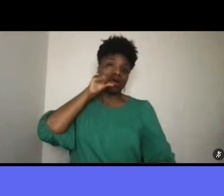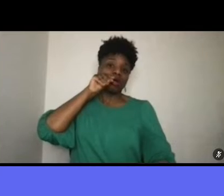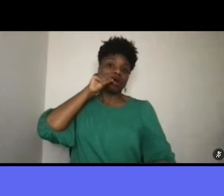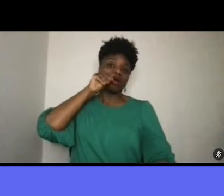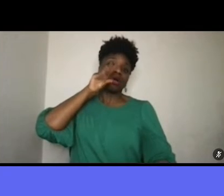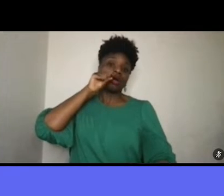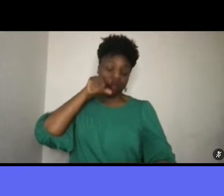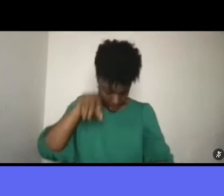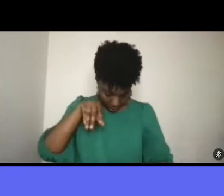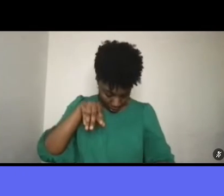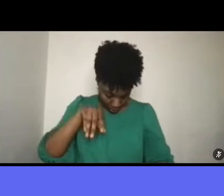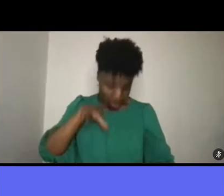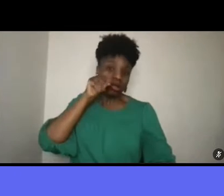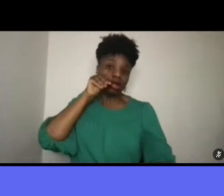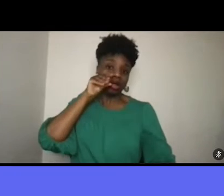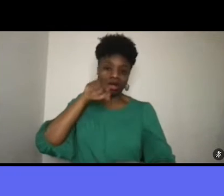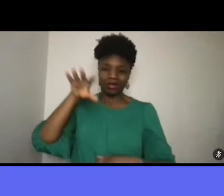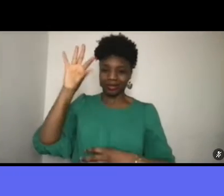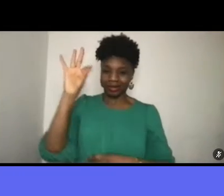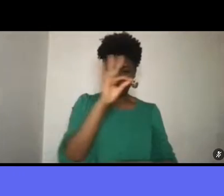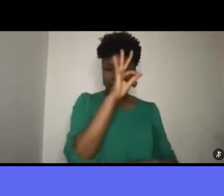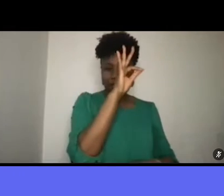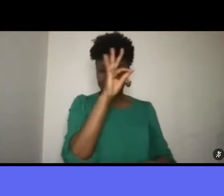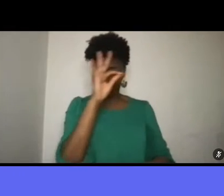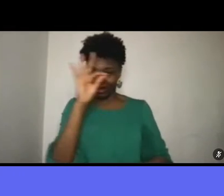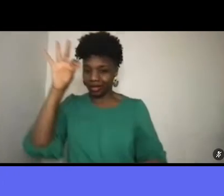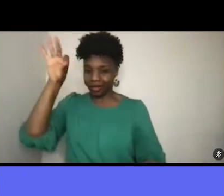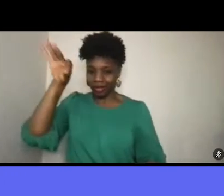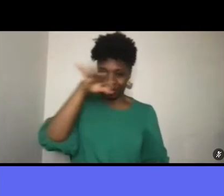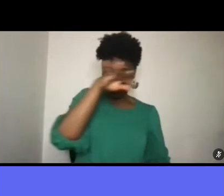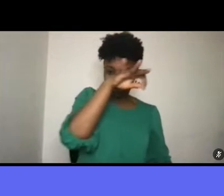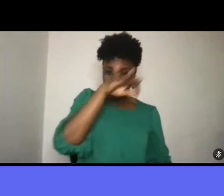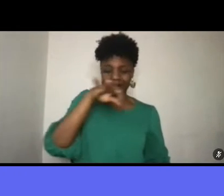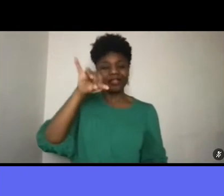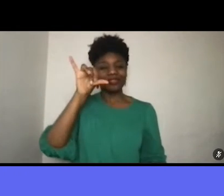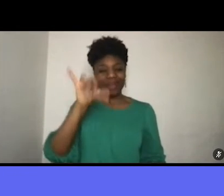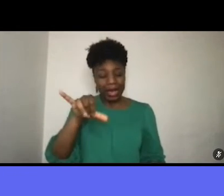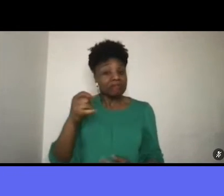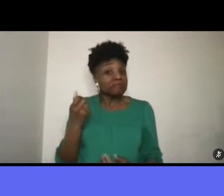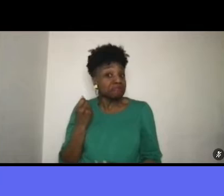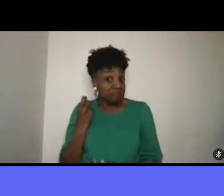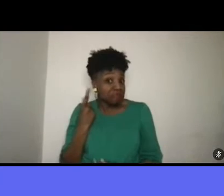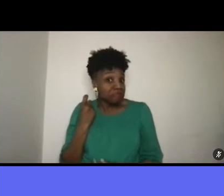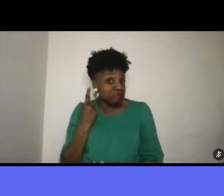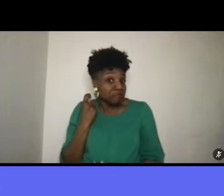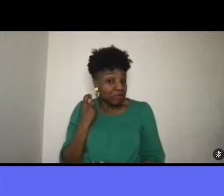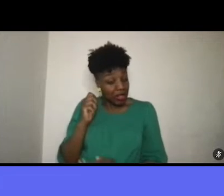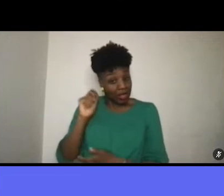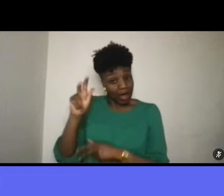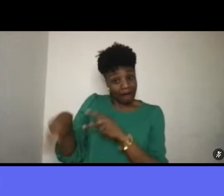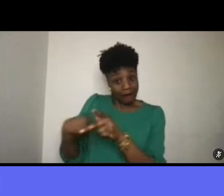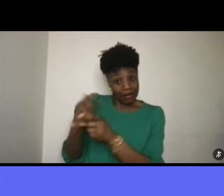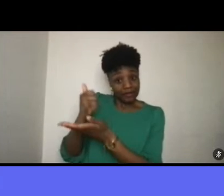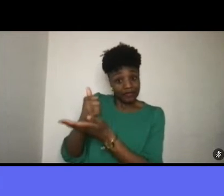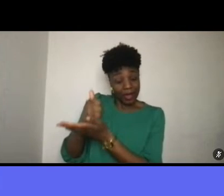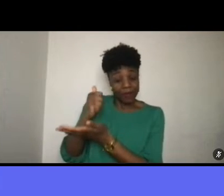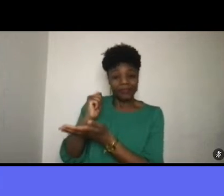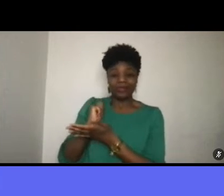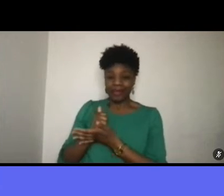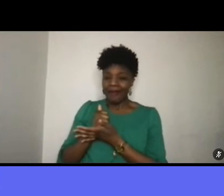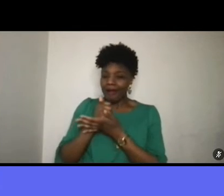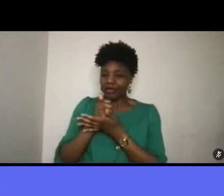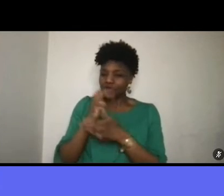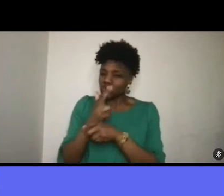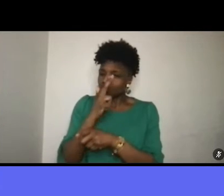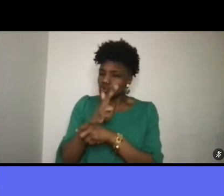tick, tick, tick, tick, tick. They use those techniques to be honest, to bore the